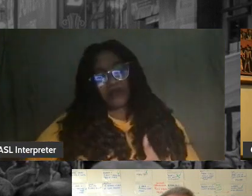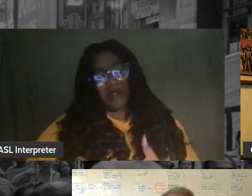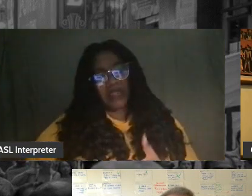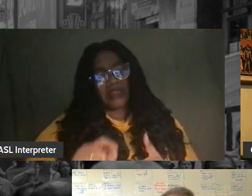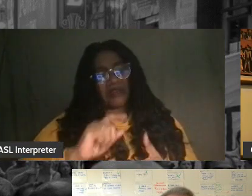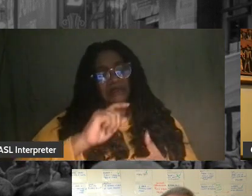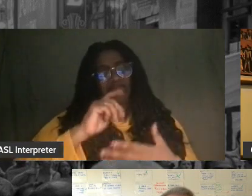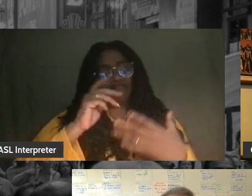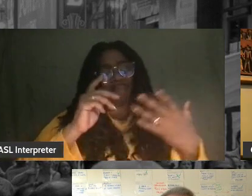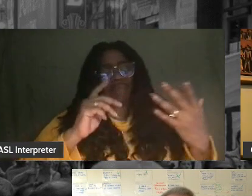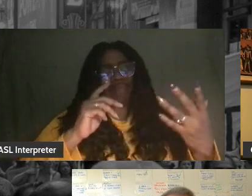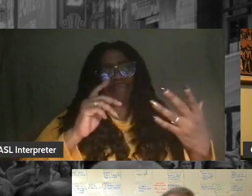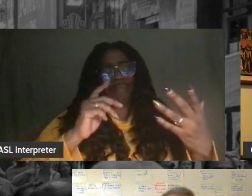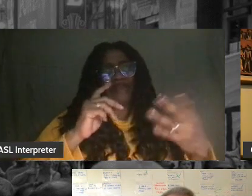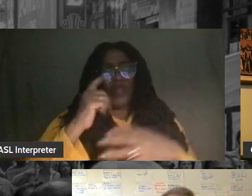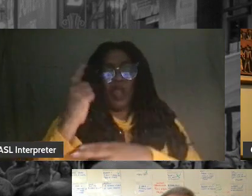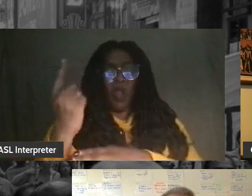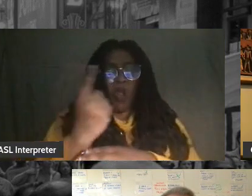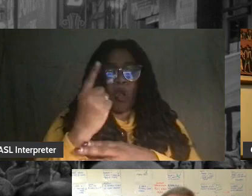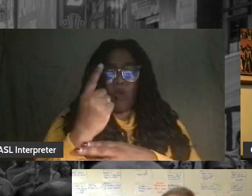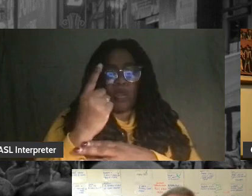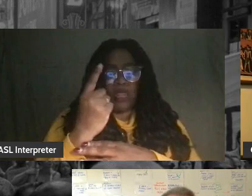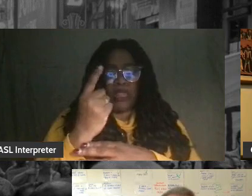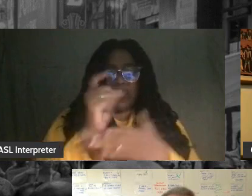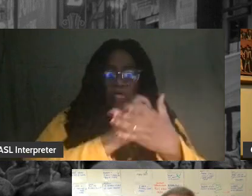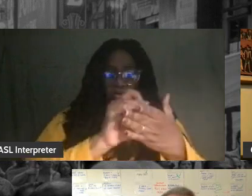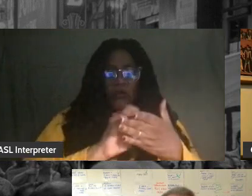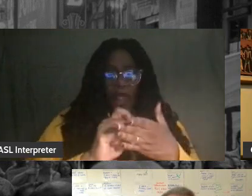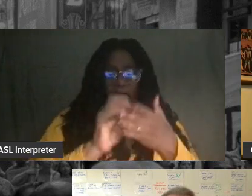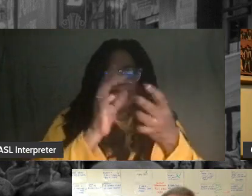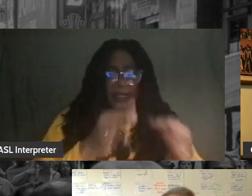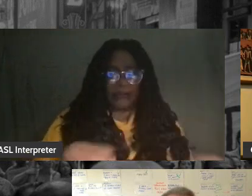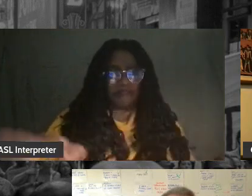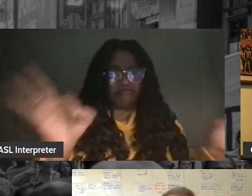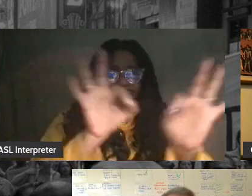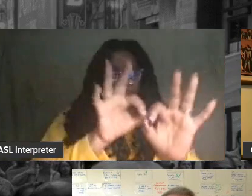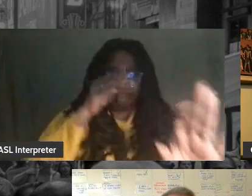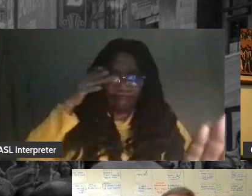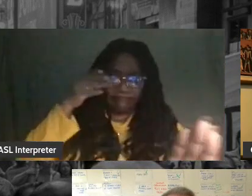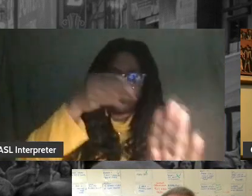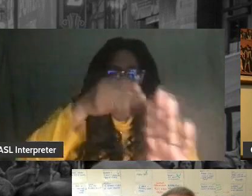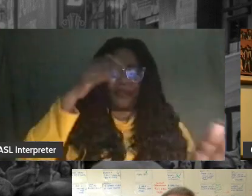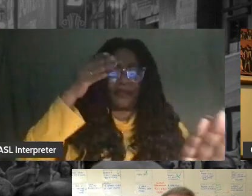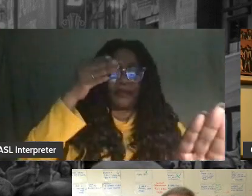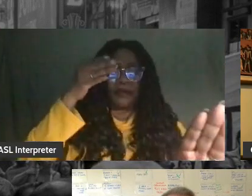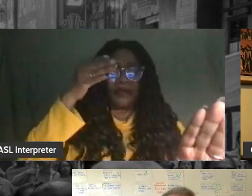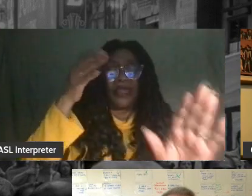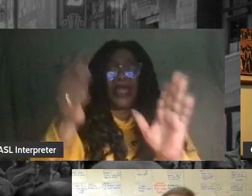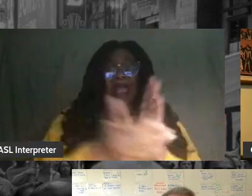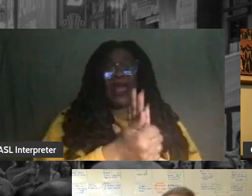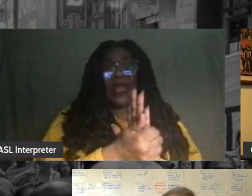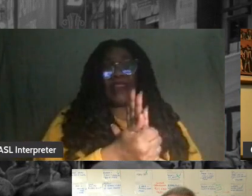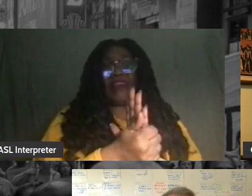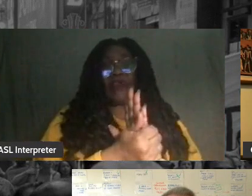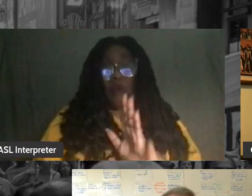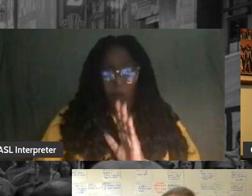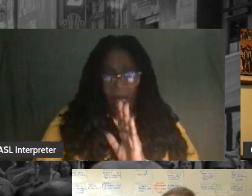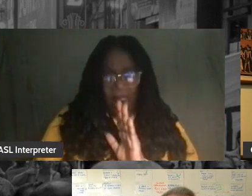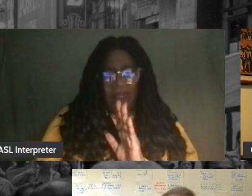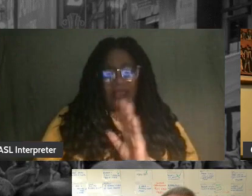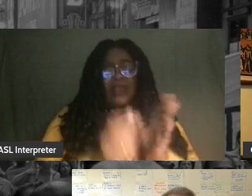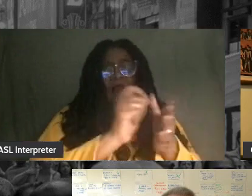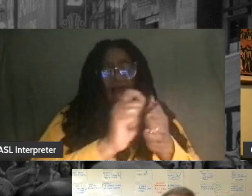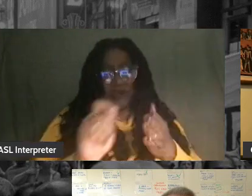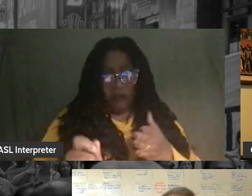really, when only the writing mattered. And only the quality of the writing mattered. And so when